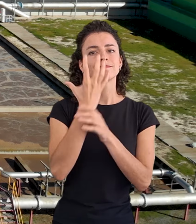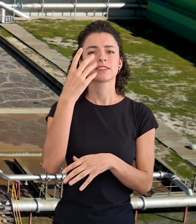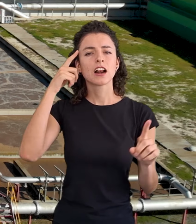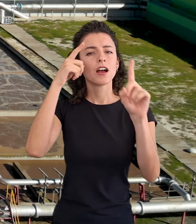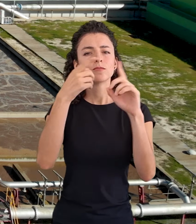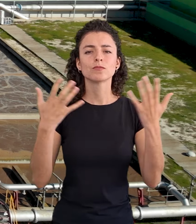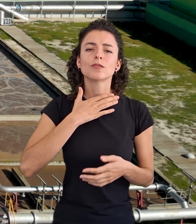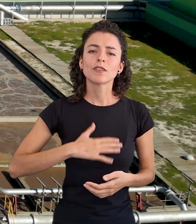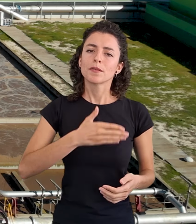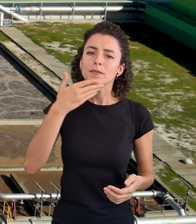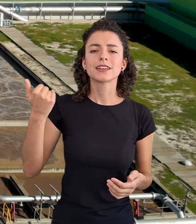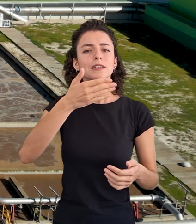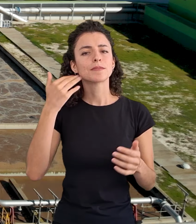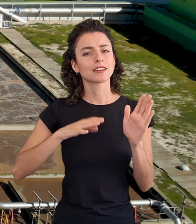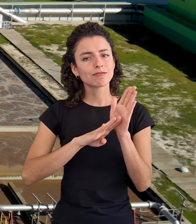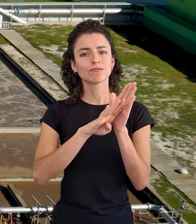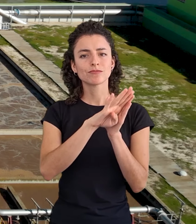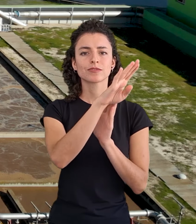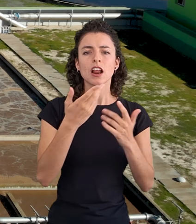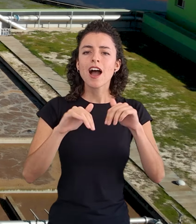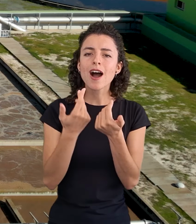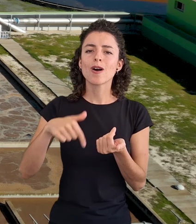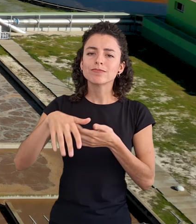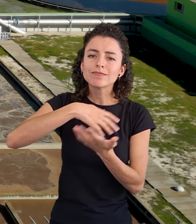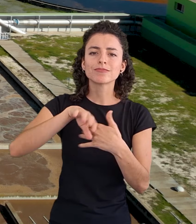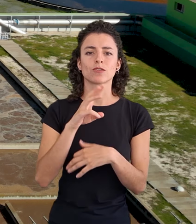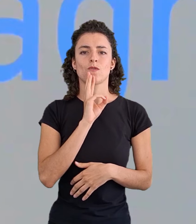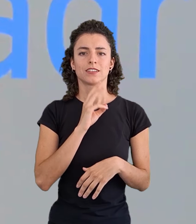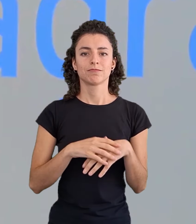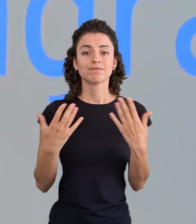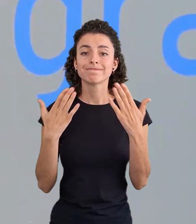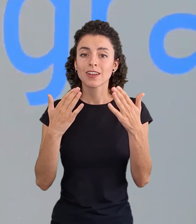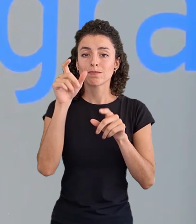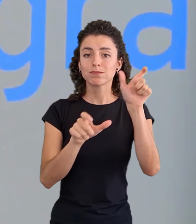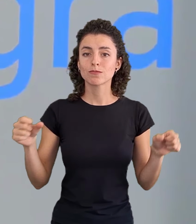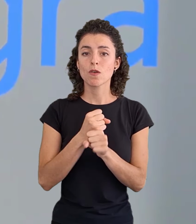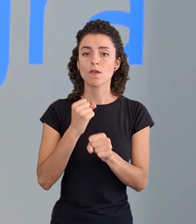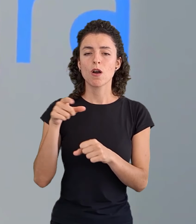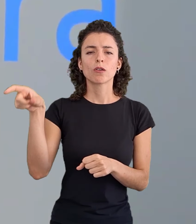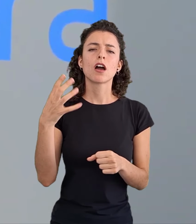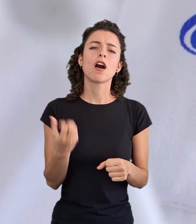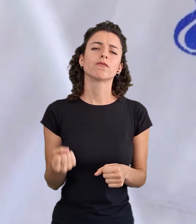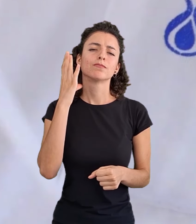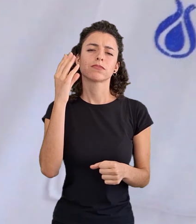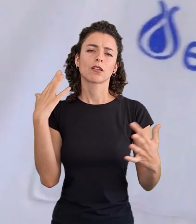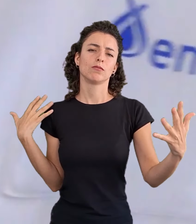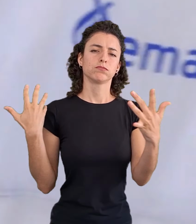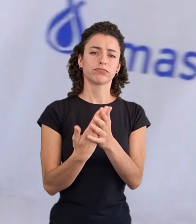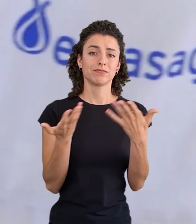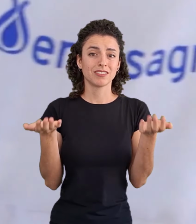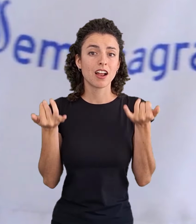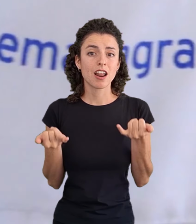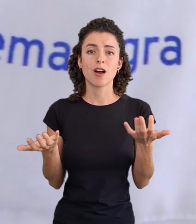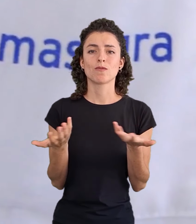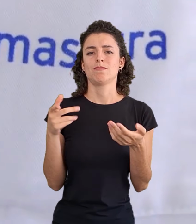in Spanish water treatment processes. Thus, their personnel possess the experience and know-how needed